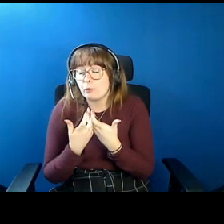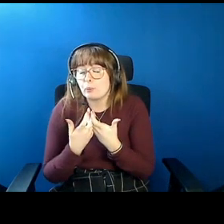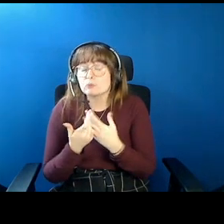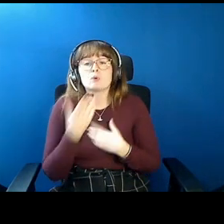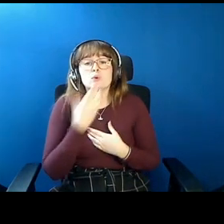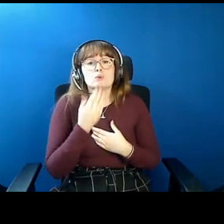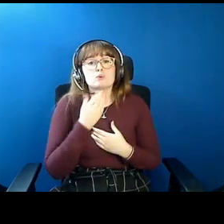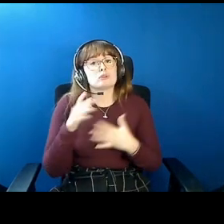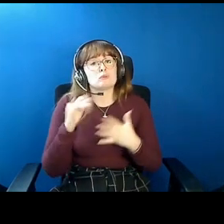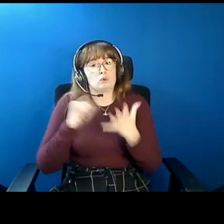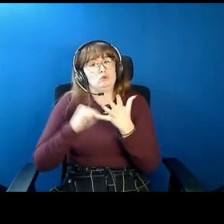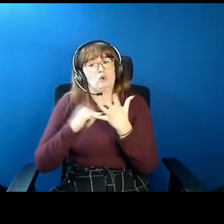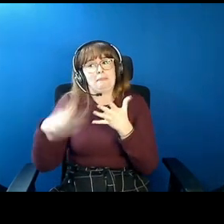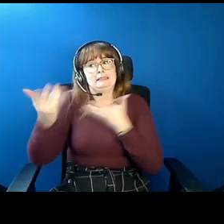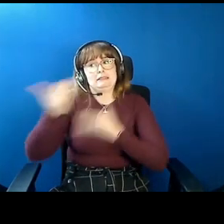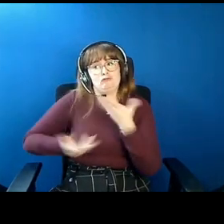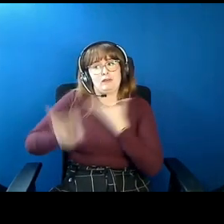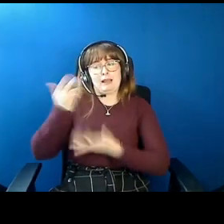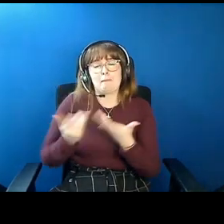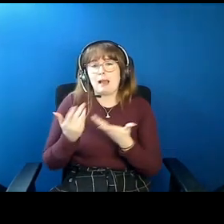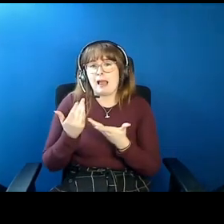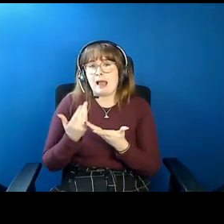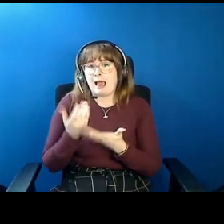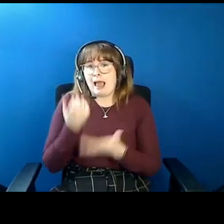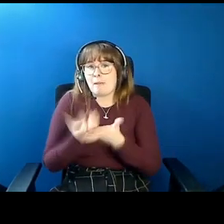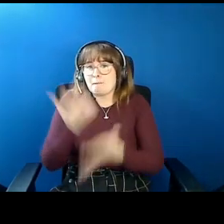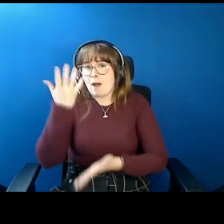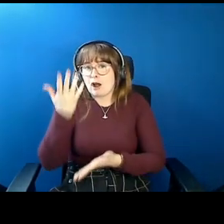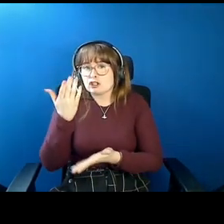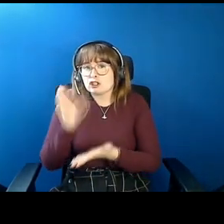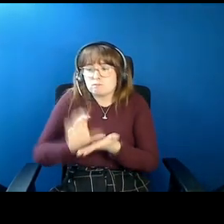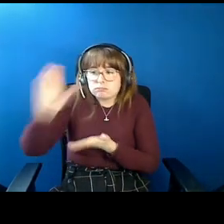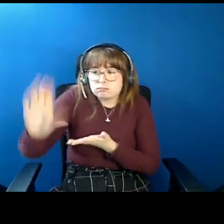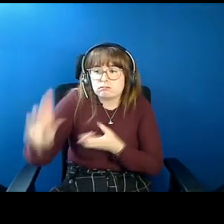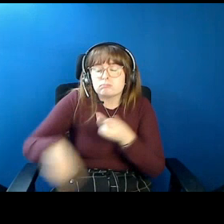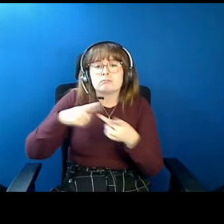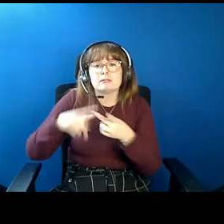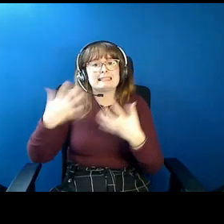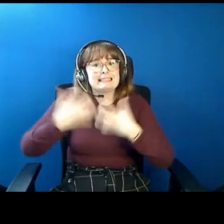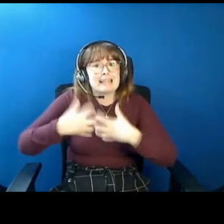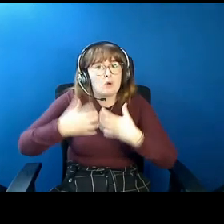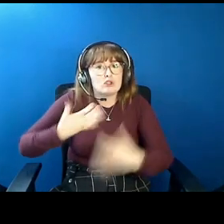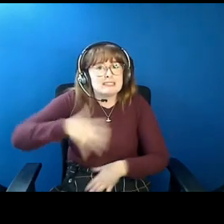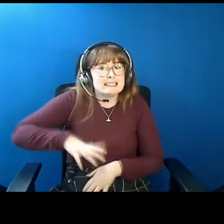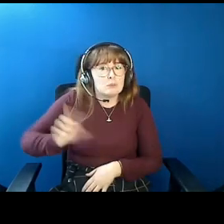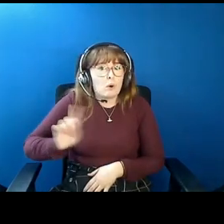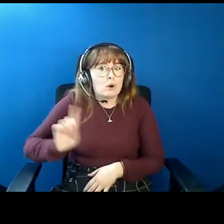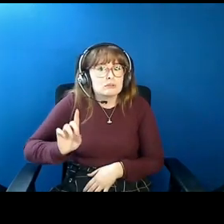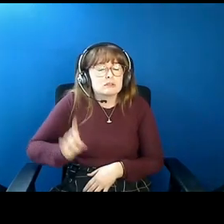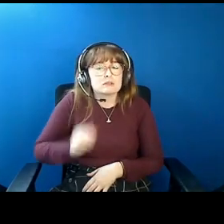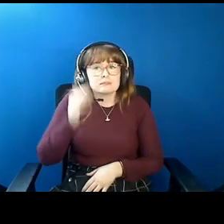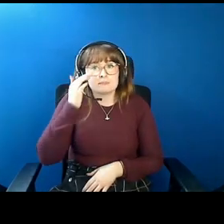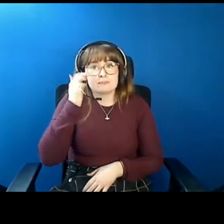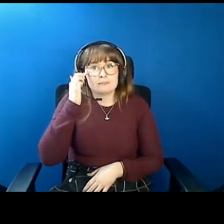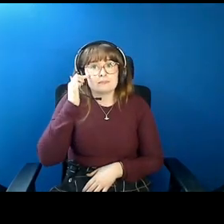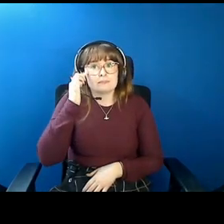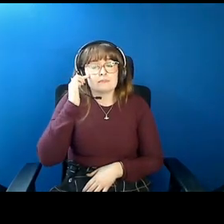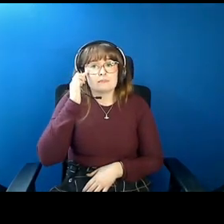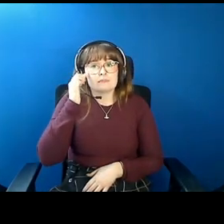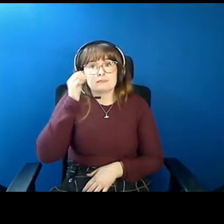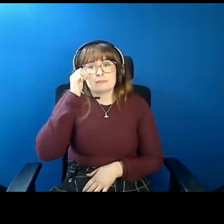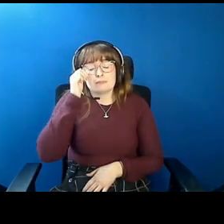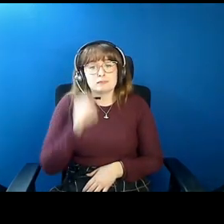how much extra finance needs to go in? What type of technologies do we need to start preparing for? And so the tool